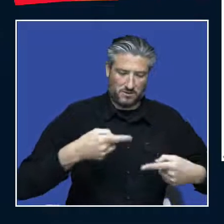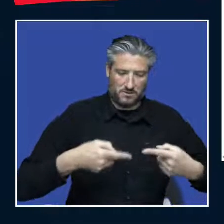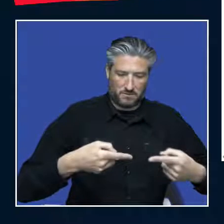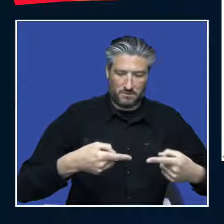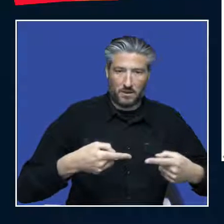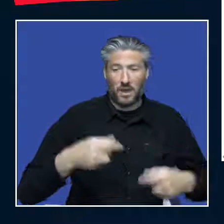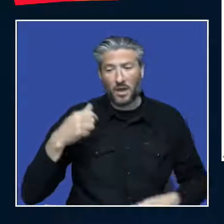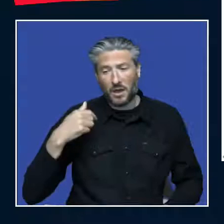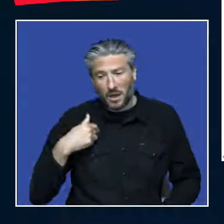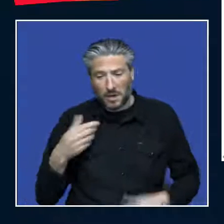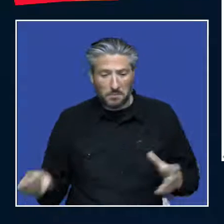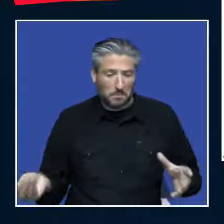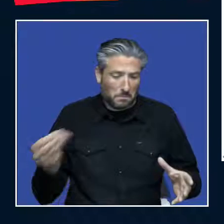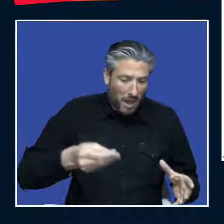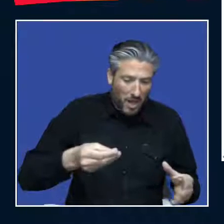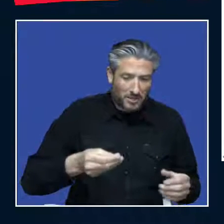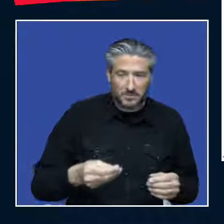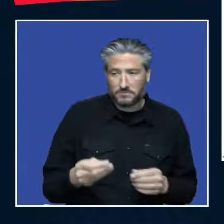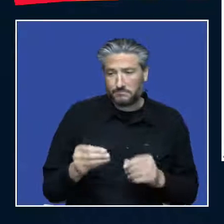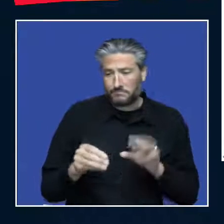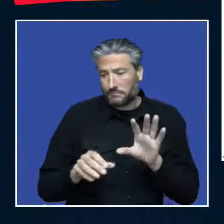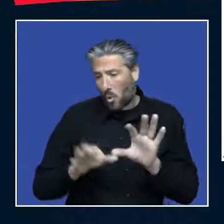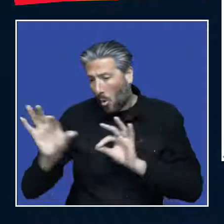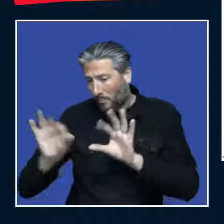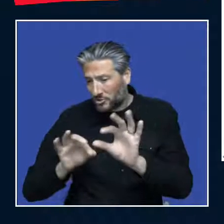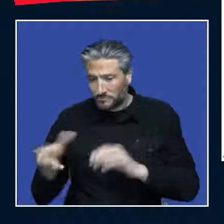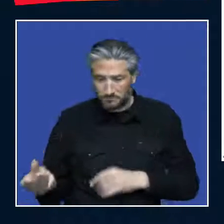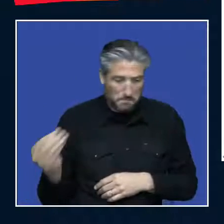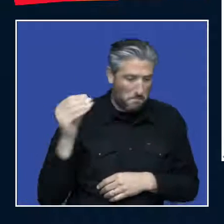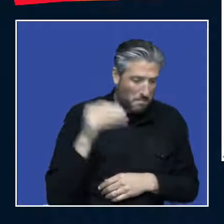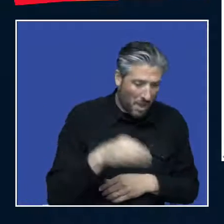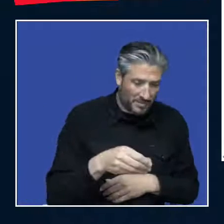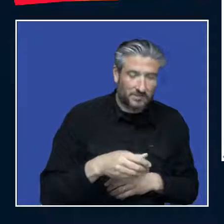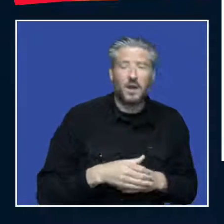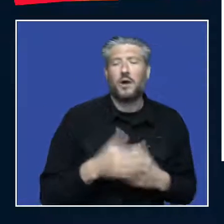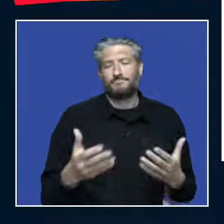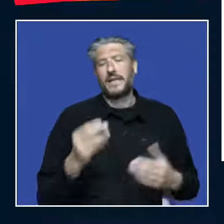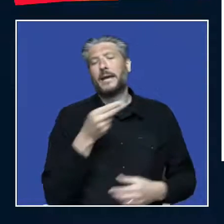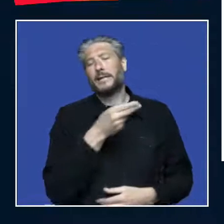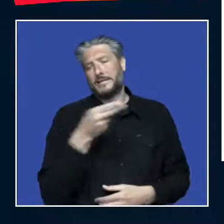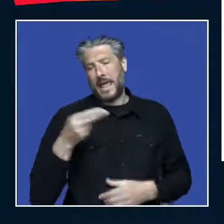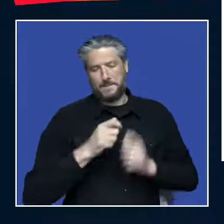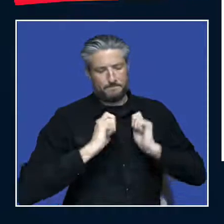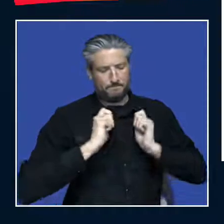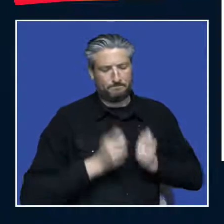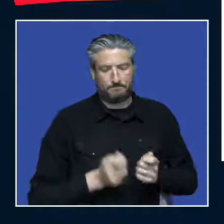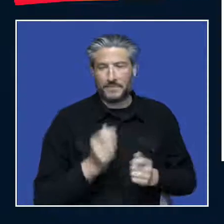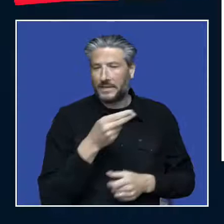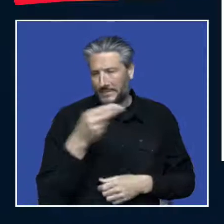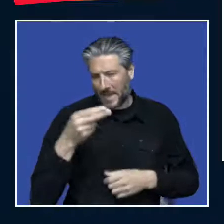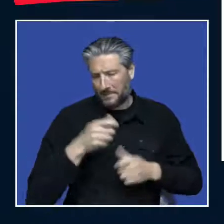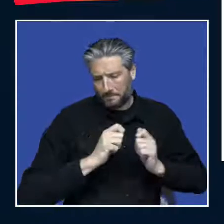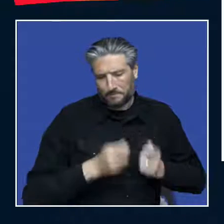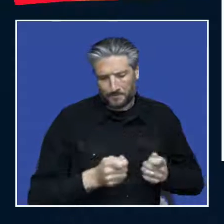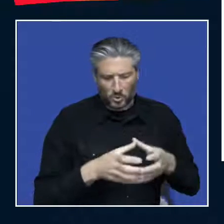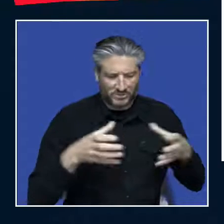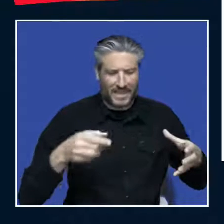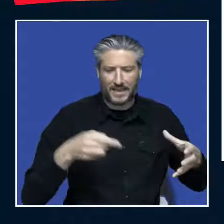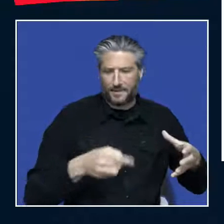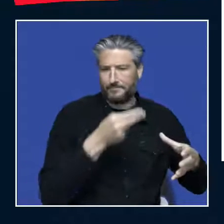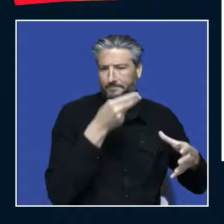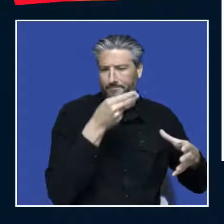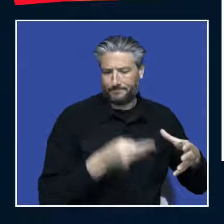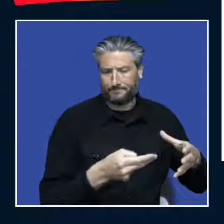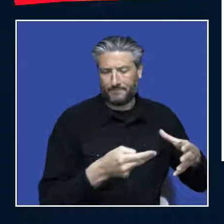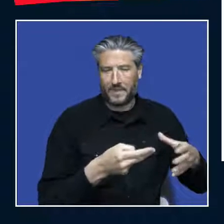and I also need to give the image name of the built container. And let's see, I